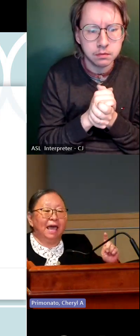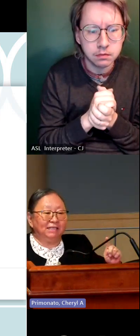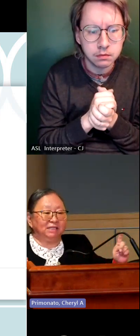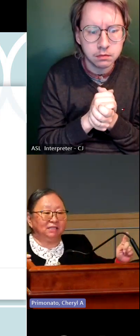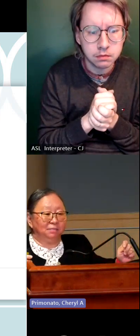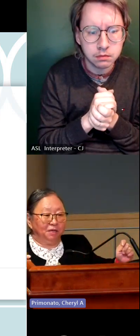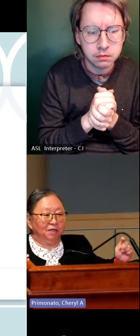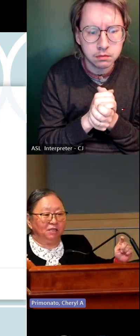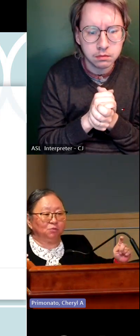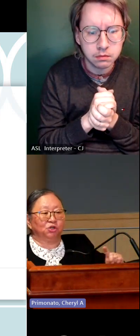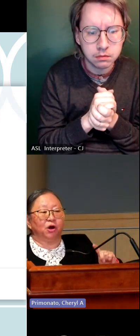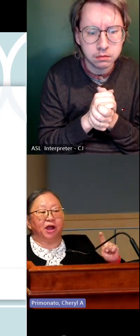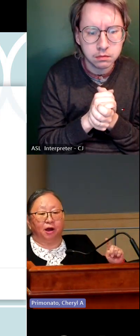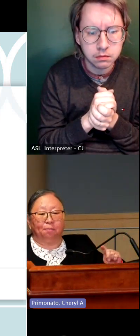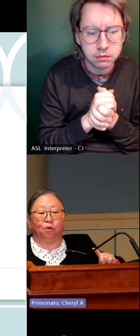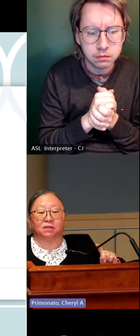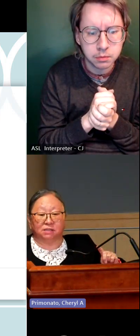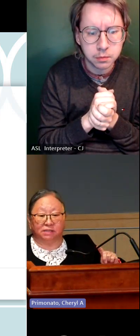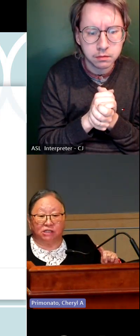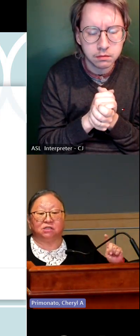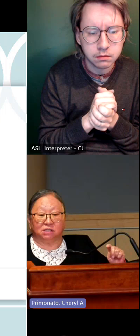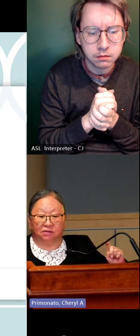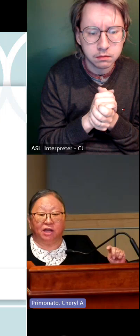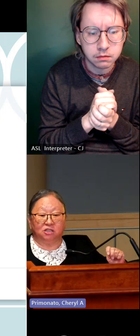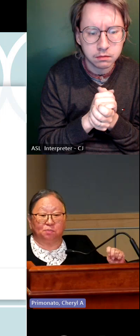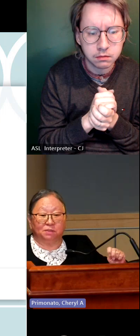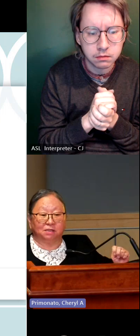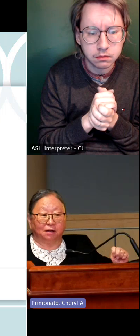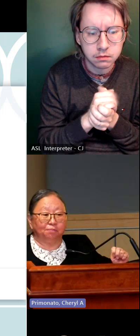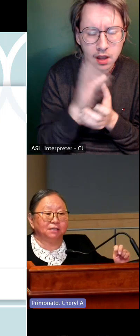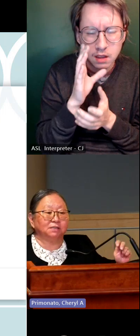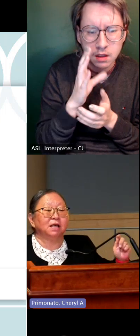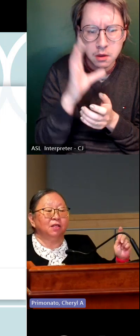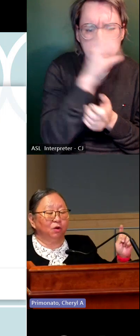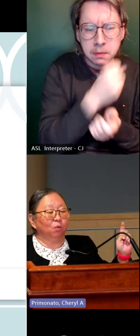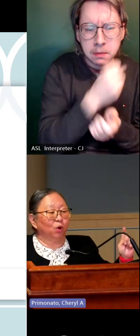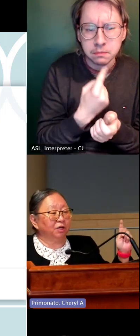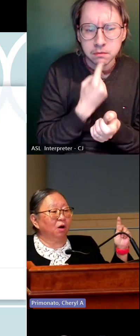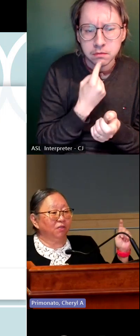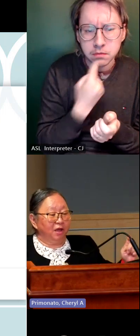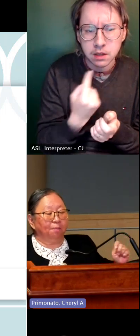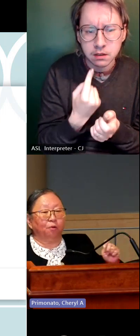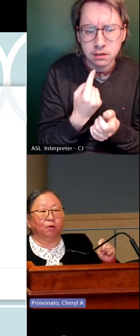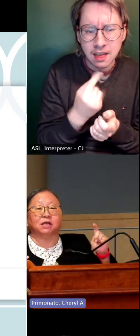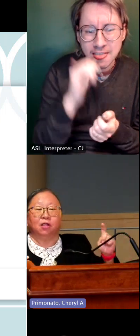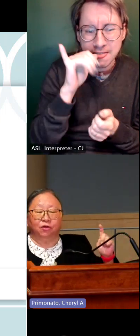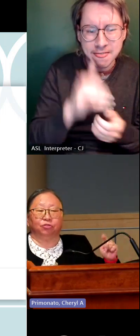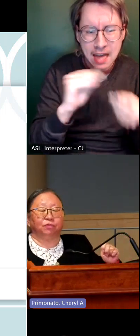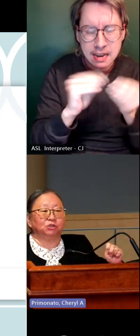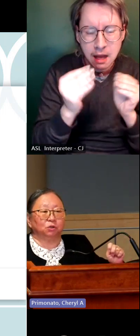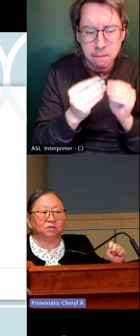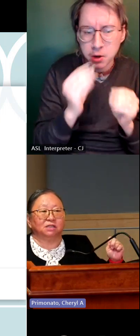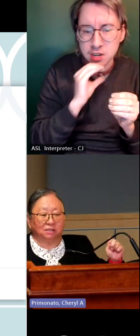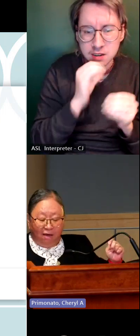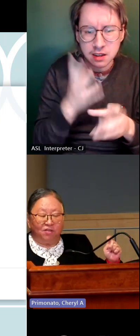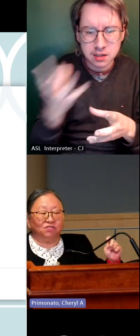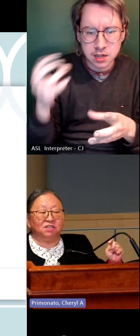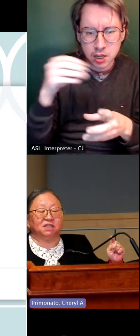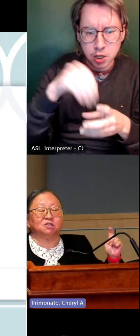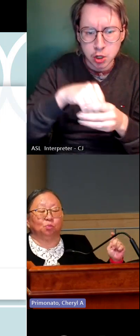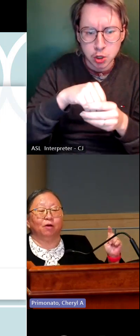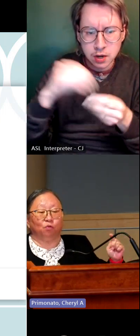DBEs, ACDBEs, which are airport concession disadvantaged business enterprises that are working on the airports. Their threshold